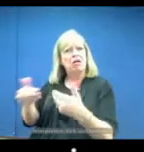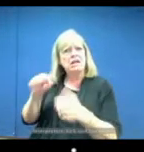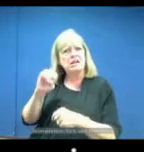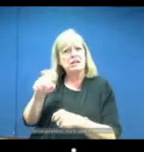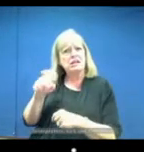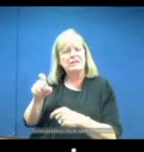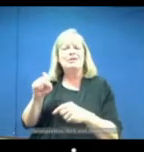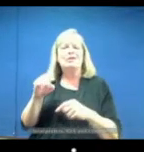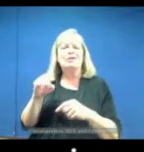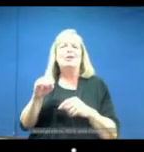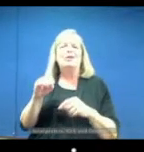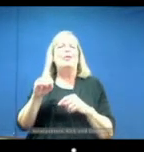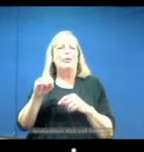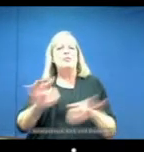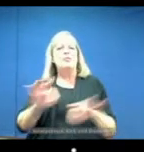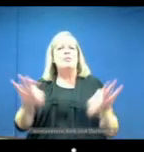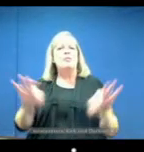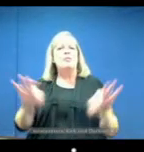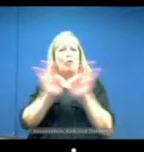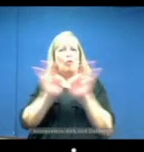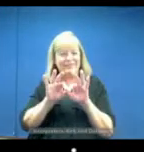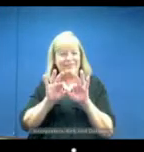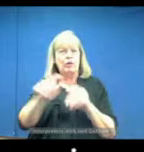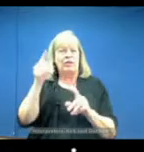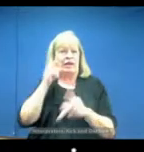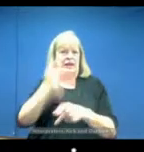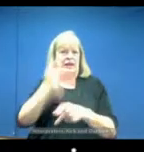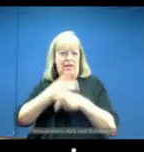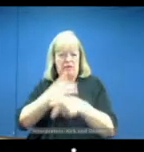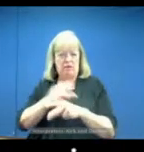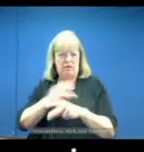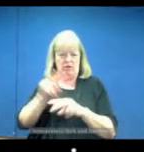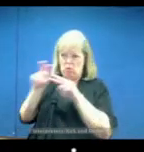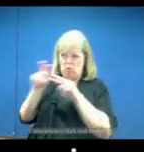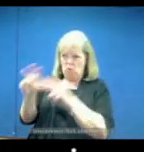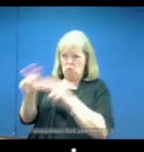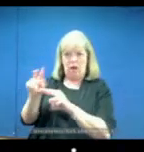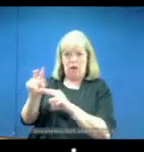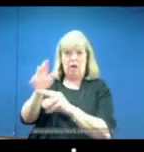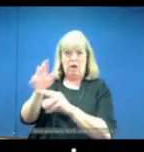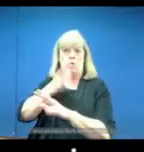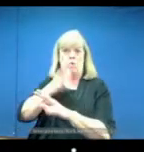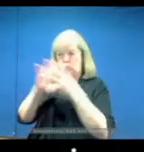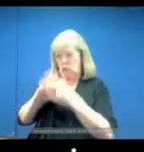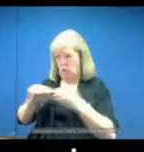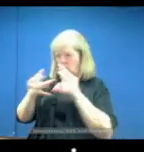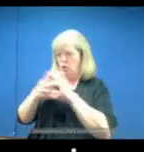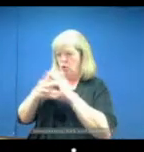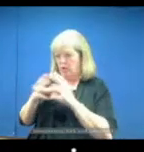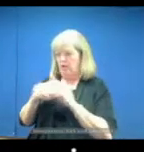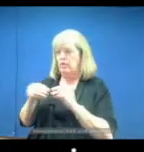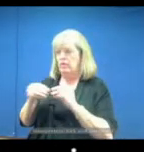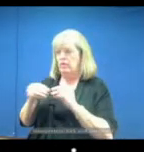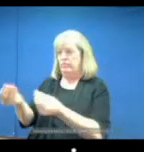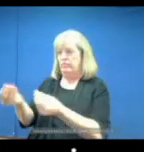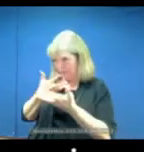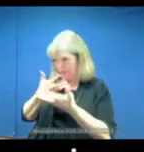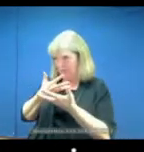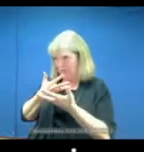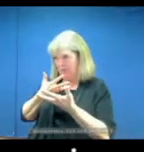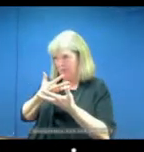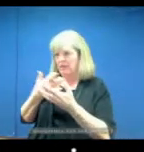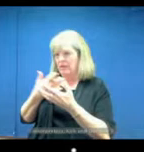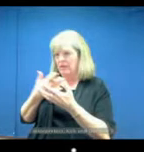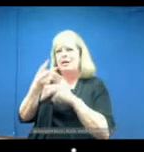the first time you see the stories from her, you have to be very cognizant that that doesn't affect how you interact with him.